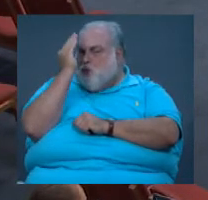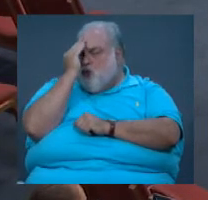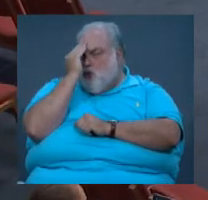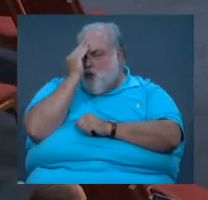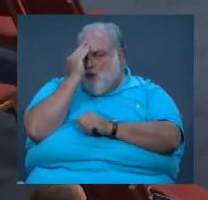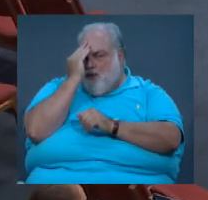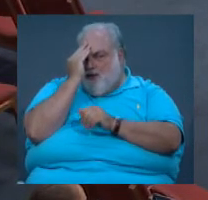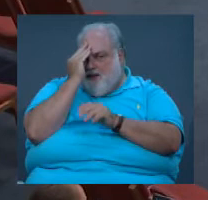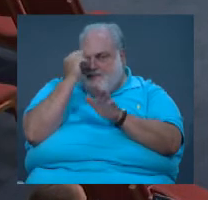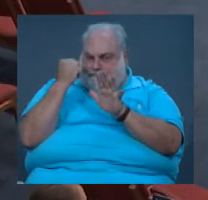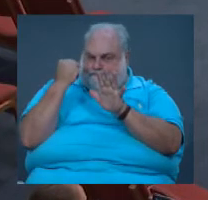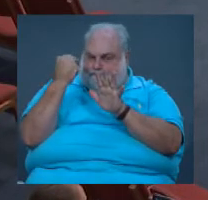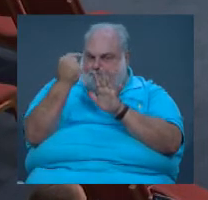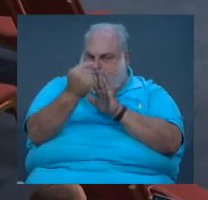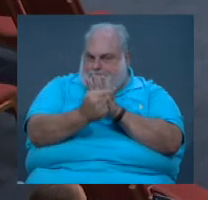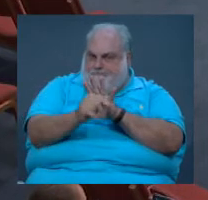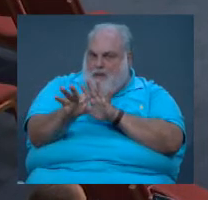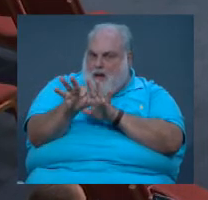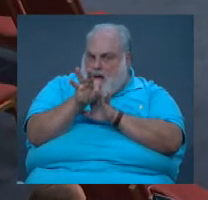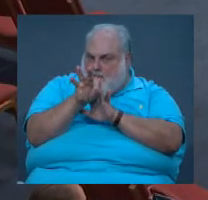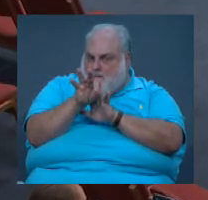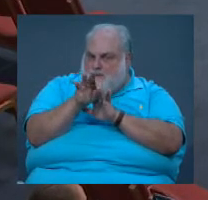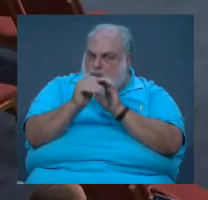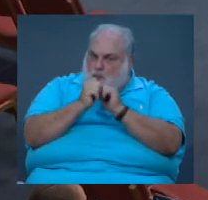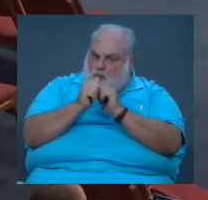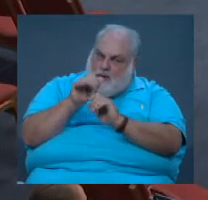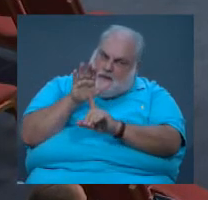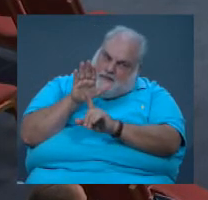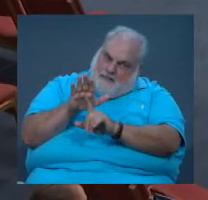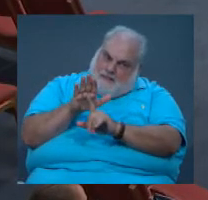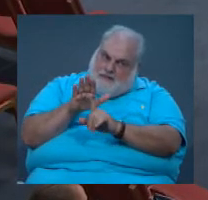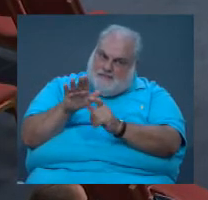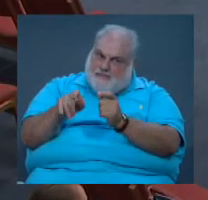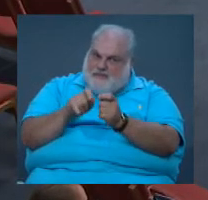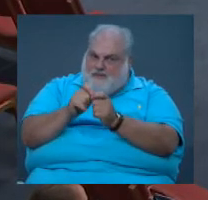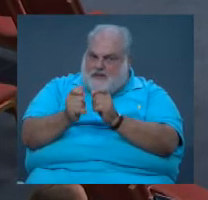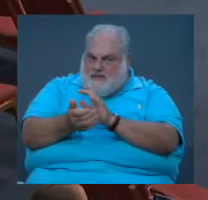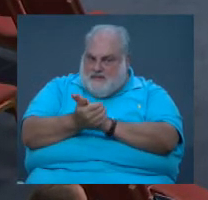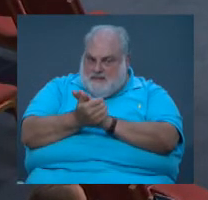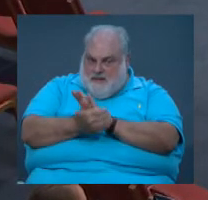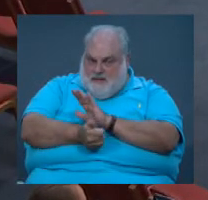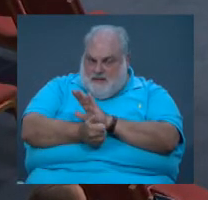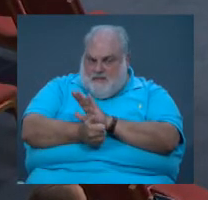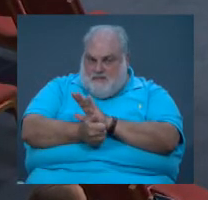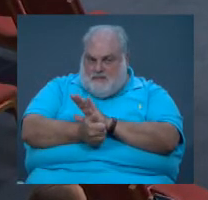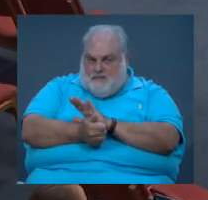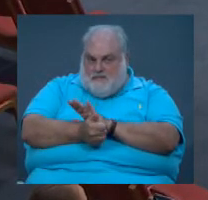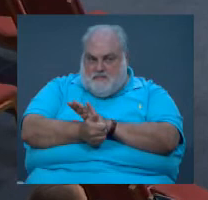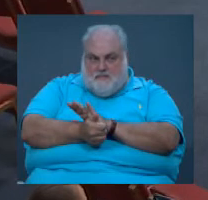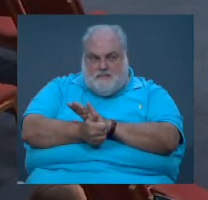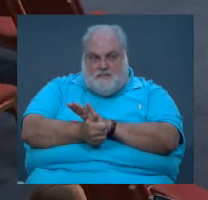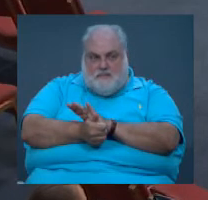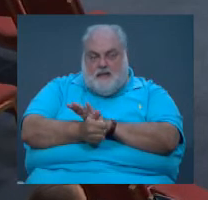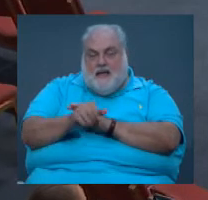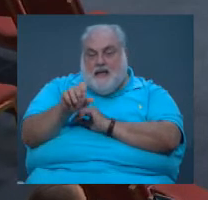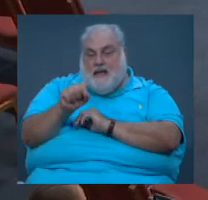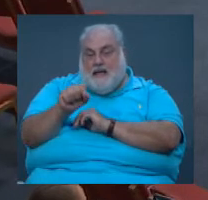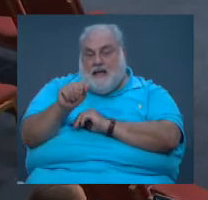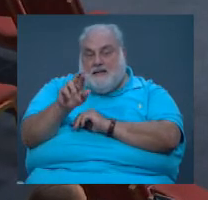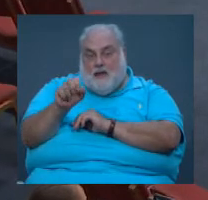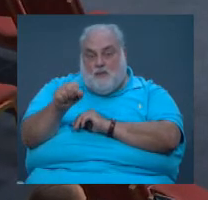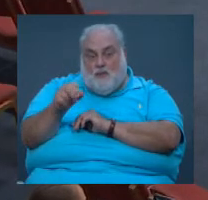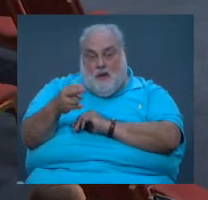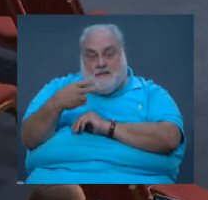current options based on your skill set and your positions. And so, yeah, and as Sarah said, some chose